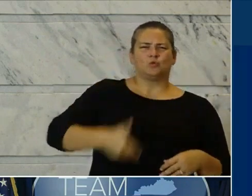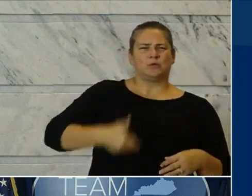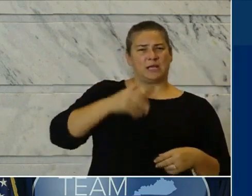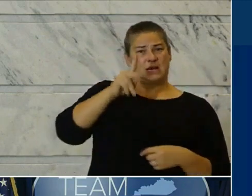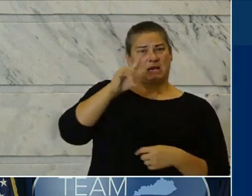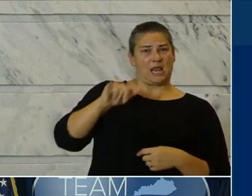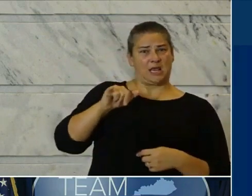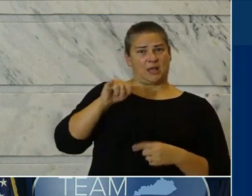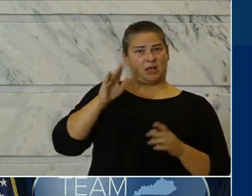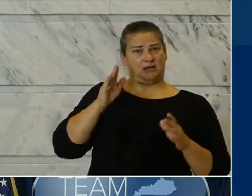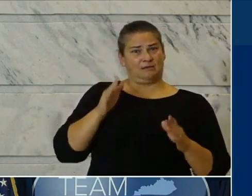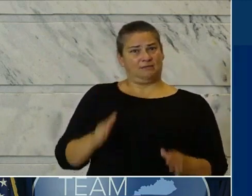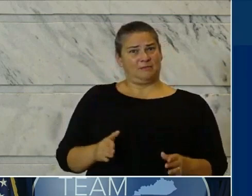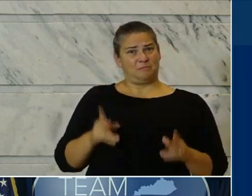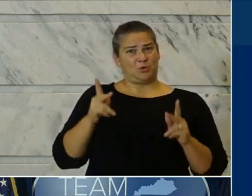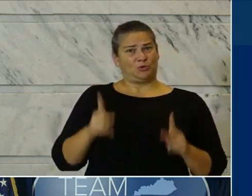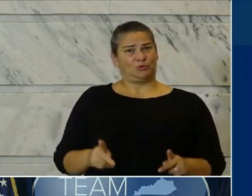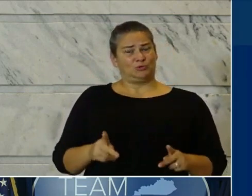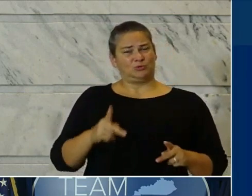grounds.